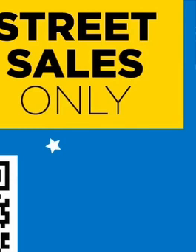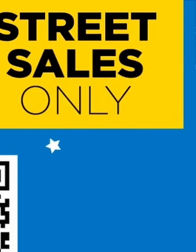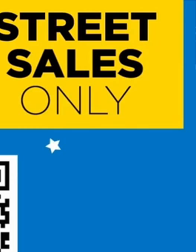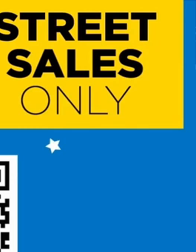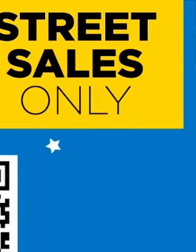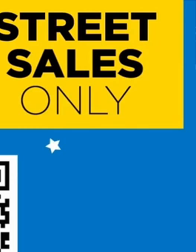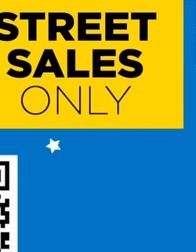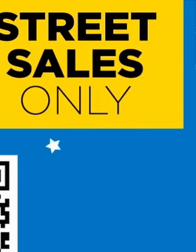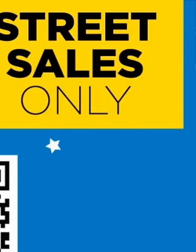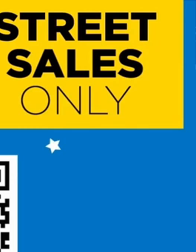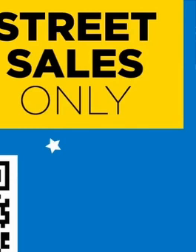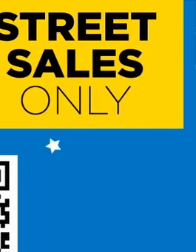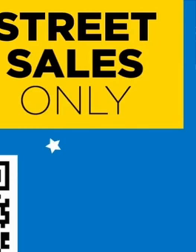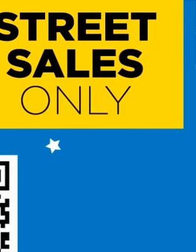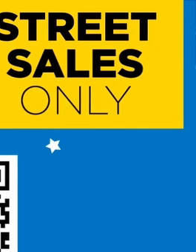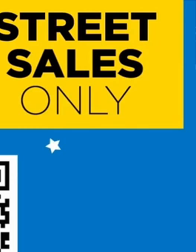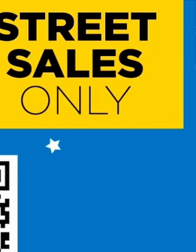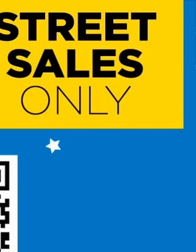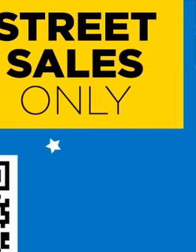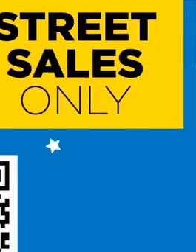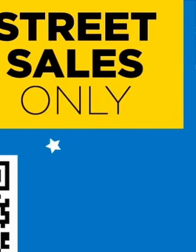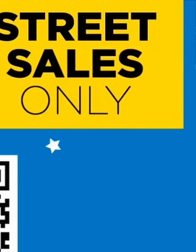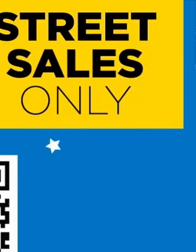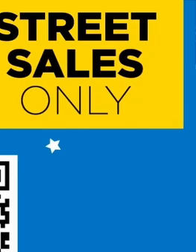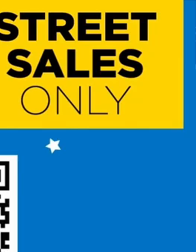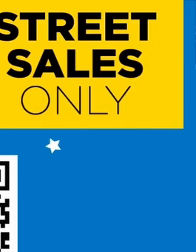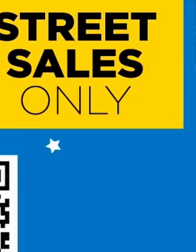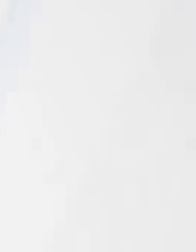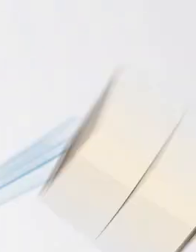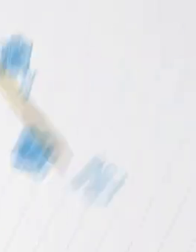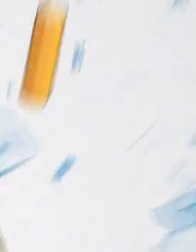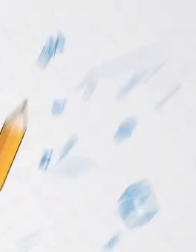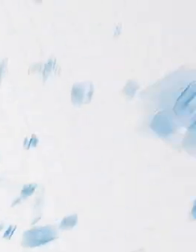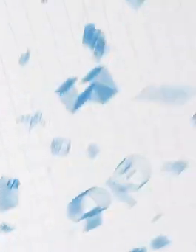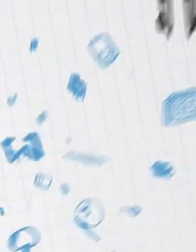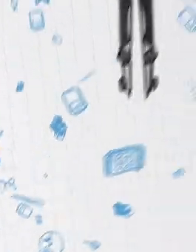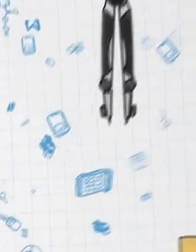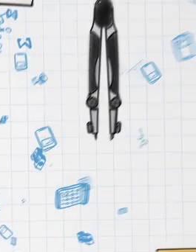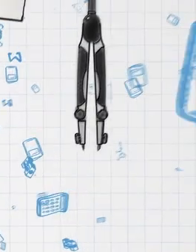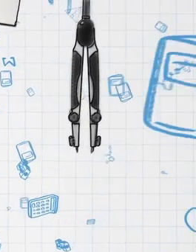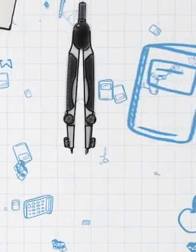daily lesson and other fun activities with Zoe and Zoshi.